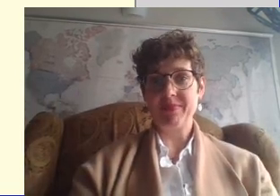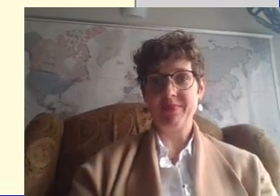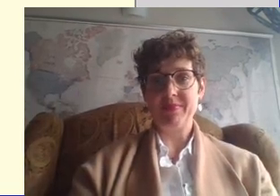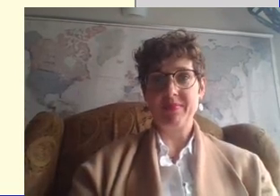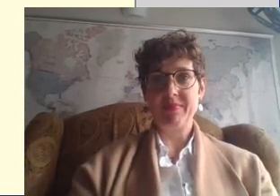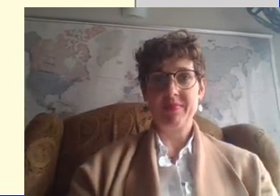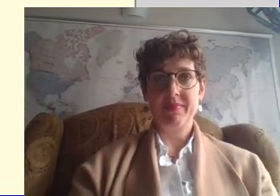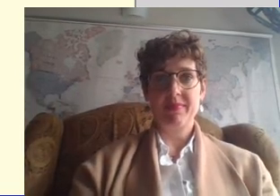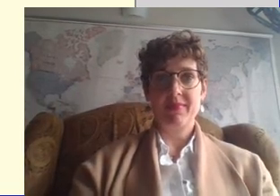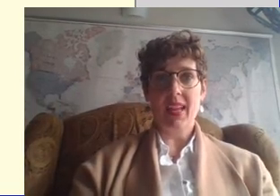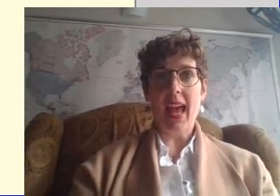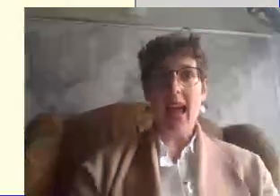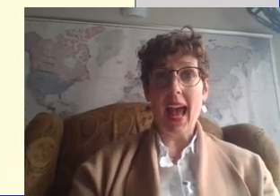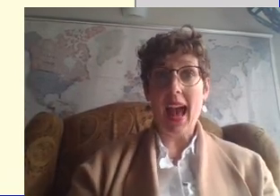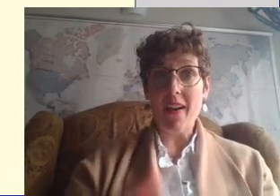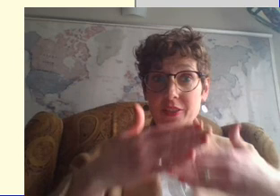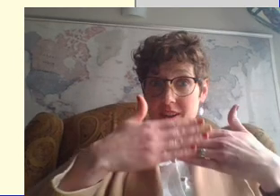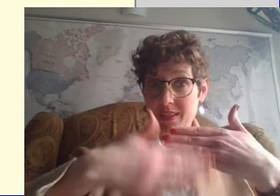finished.